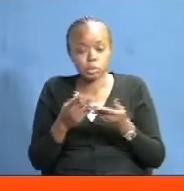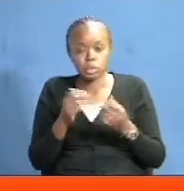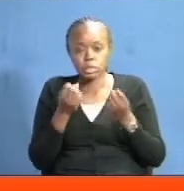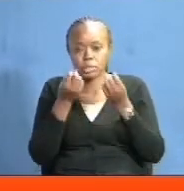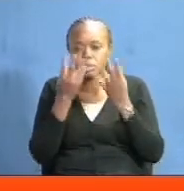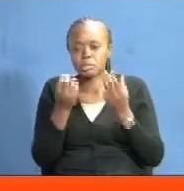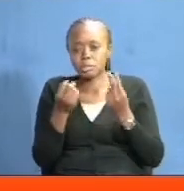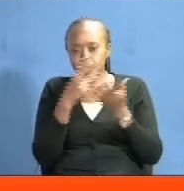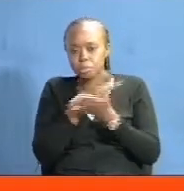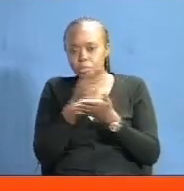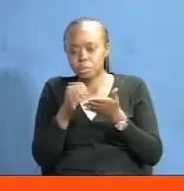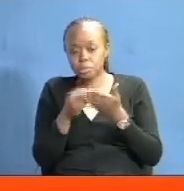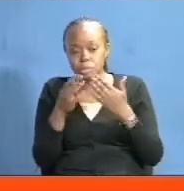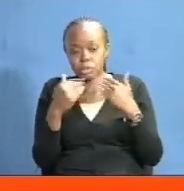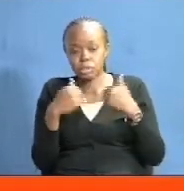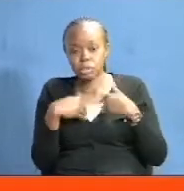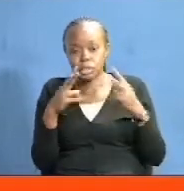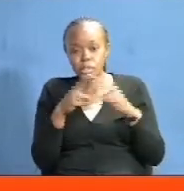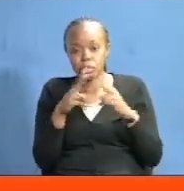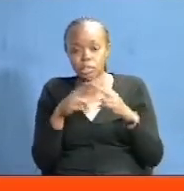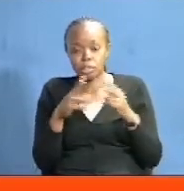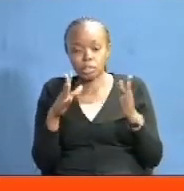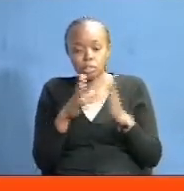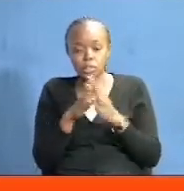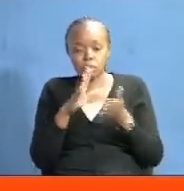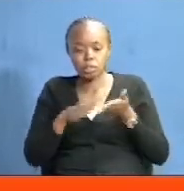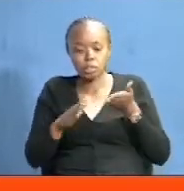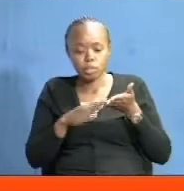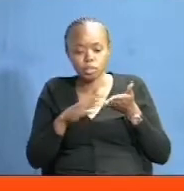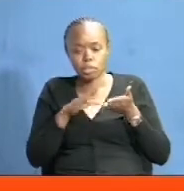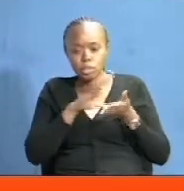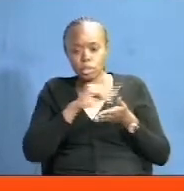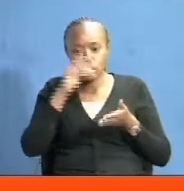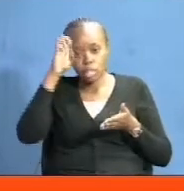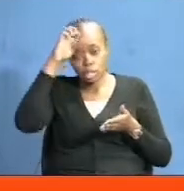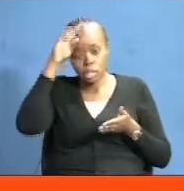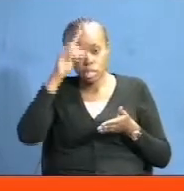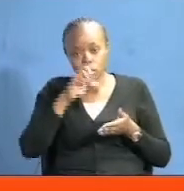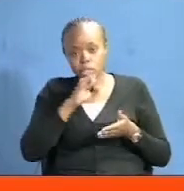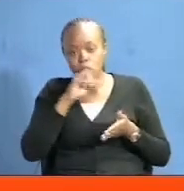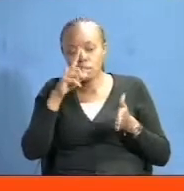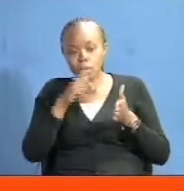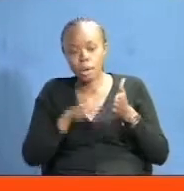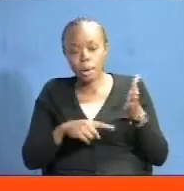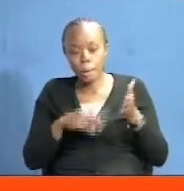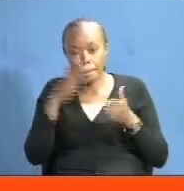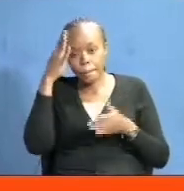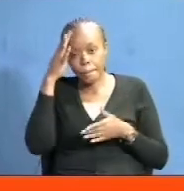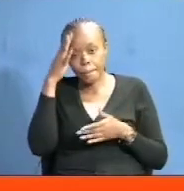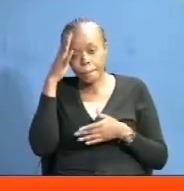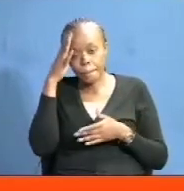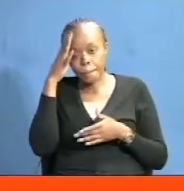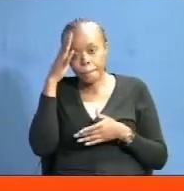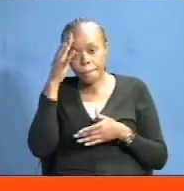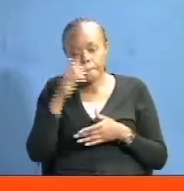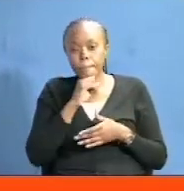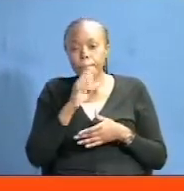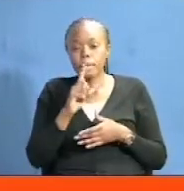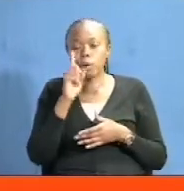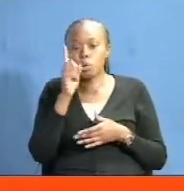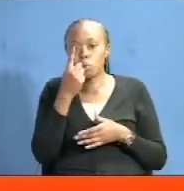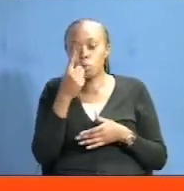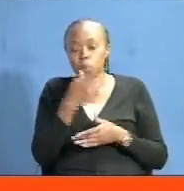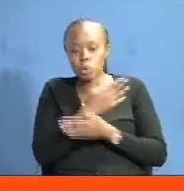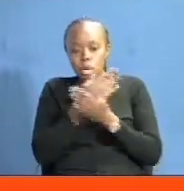them get this so fast. And civic education is essentially what we've been doing. And I think it is one of those things